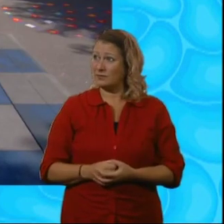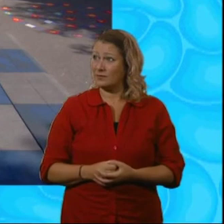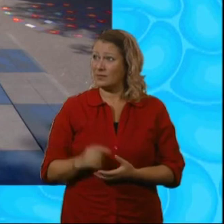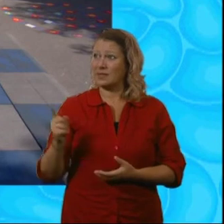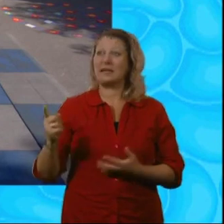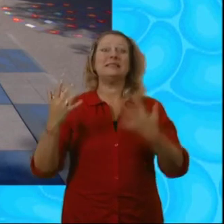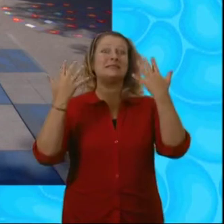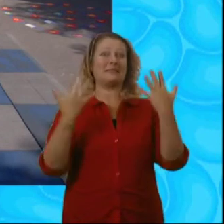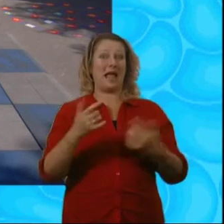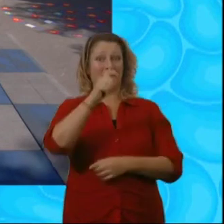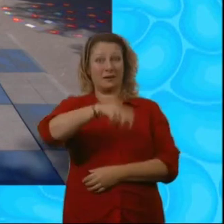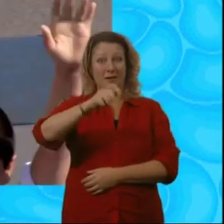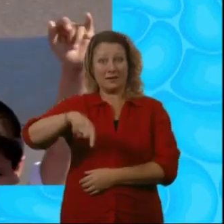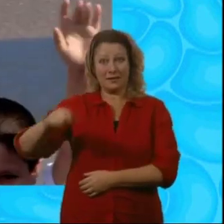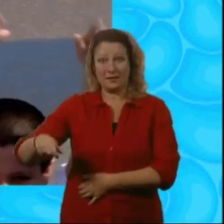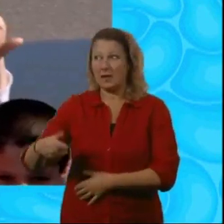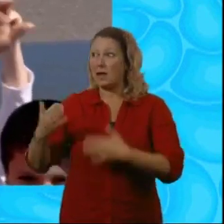That's 10 agents.